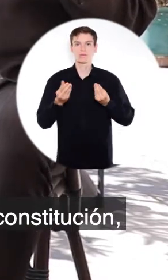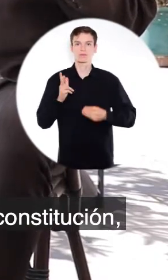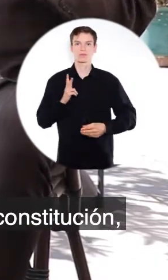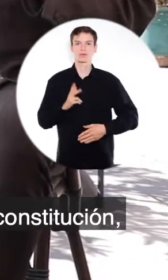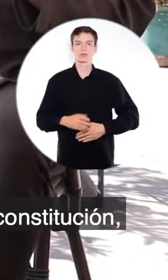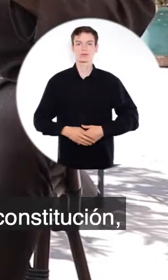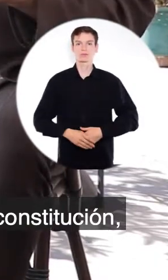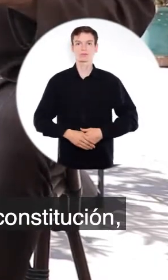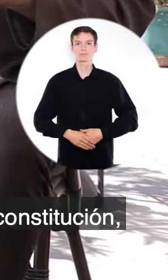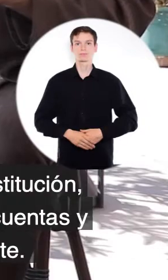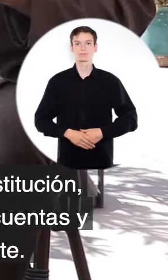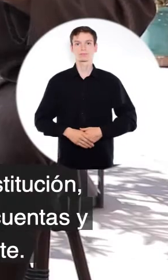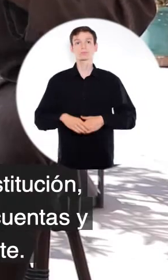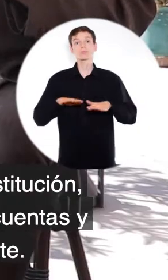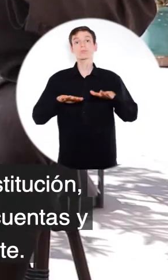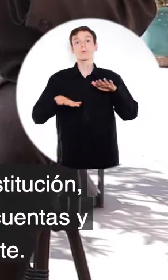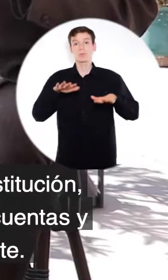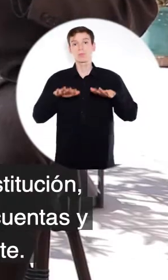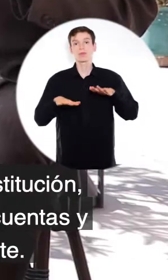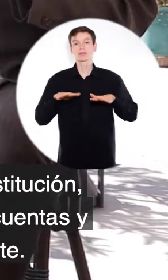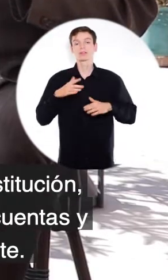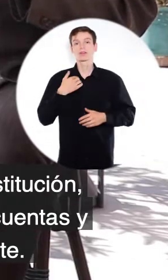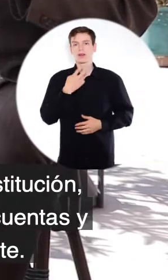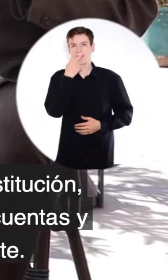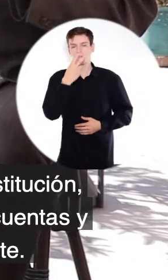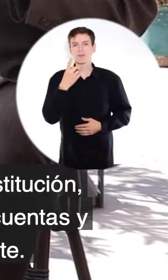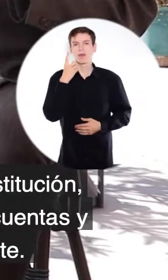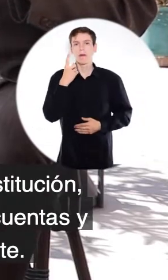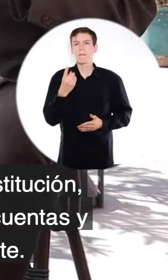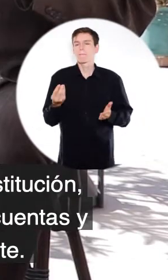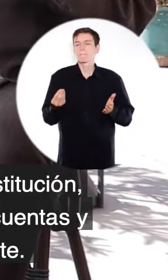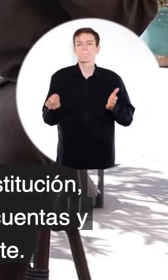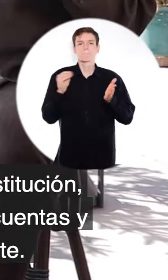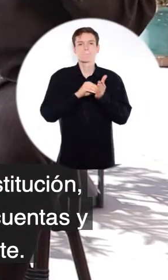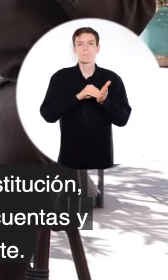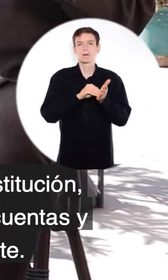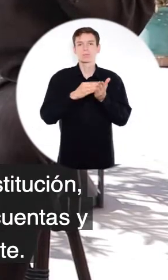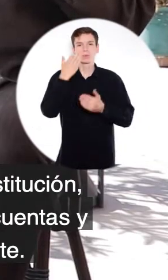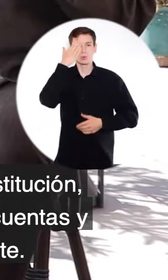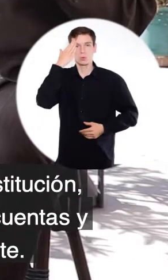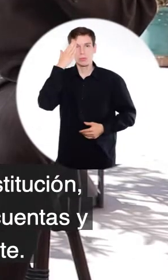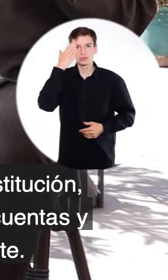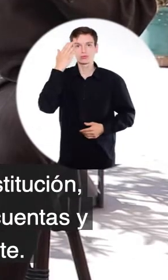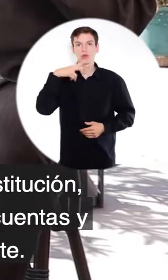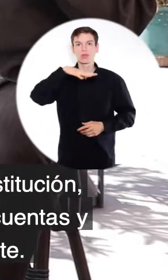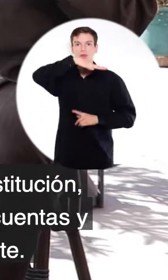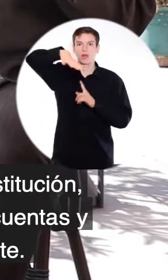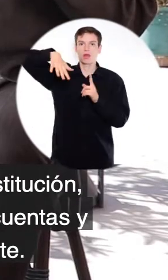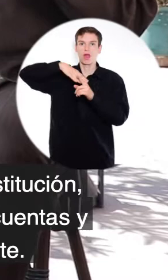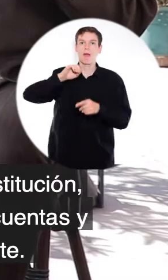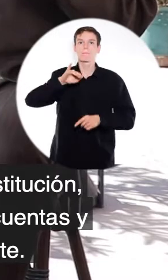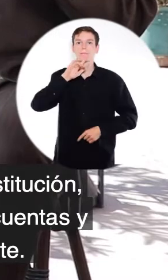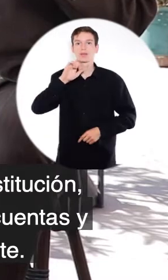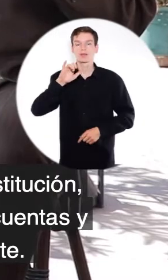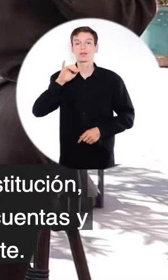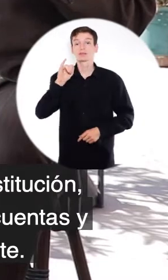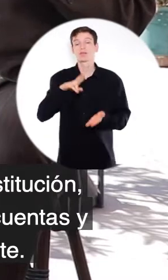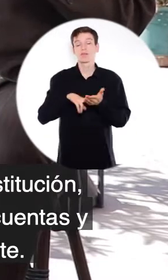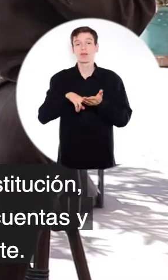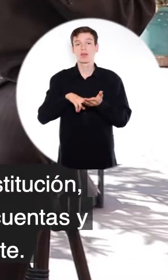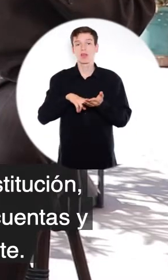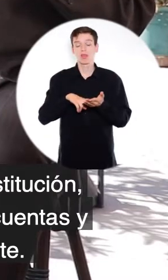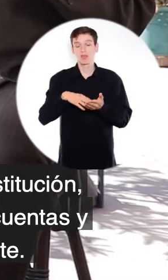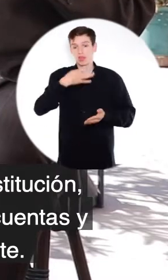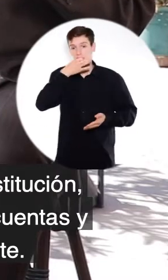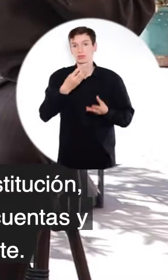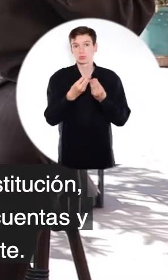very different institutions. First of all, you'd see a constitutionalized fourth branch of government, special institutions just to